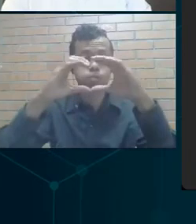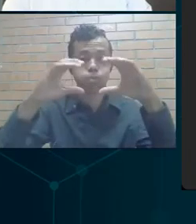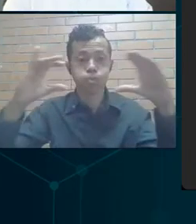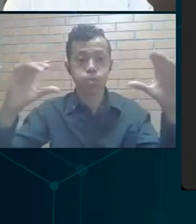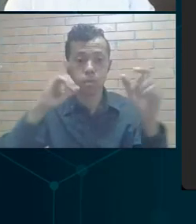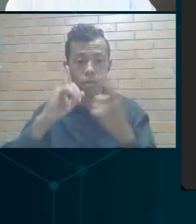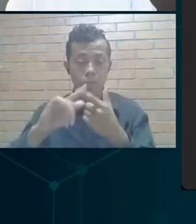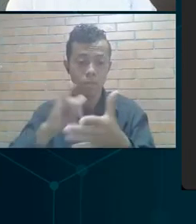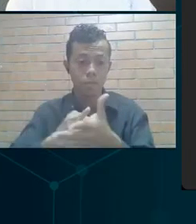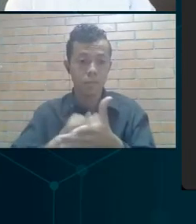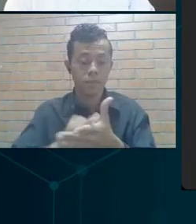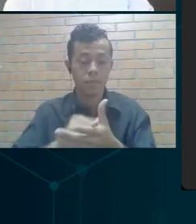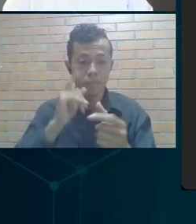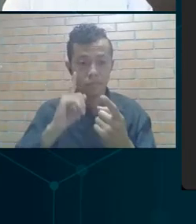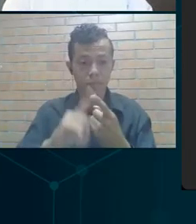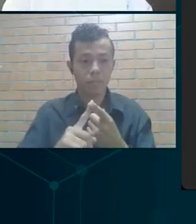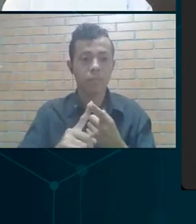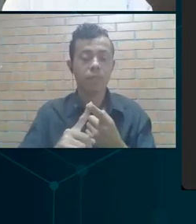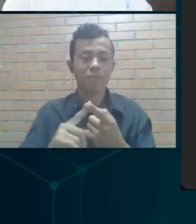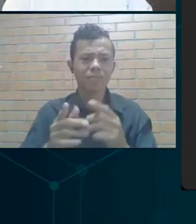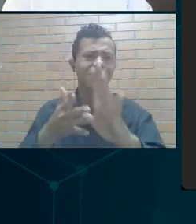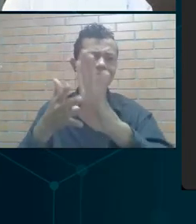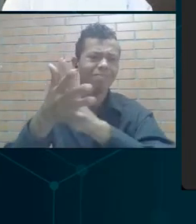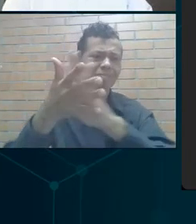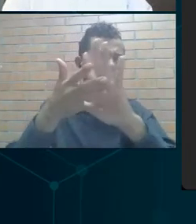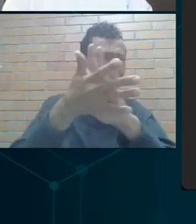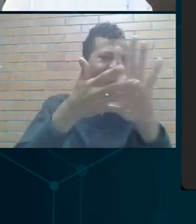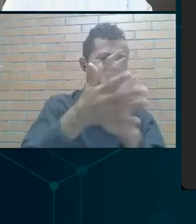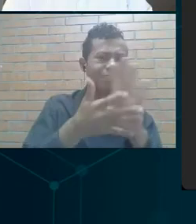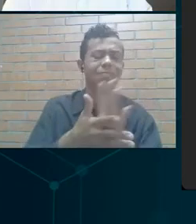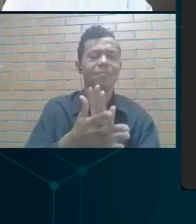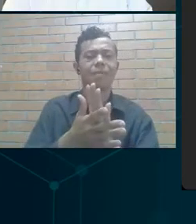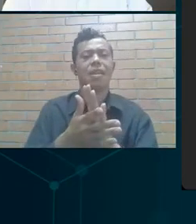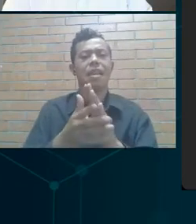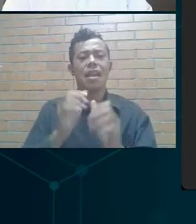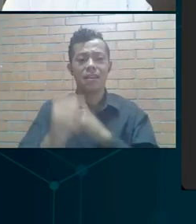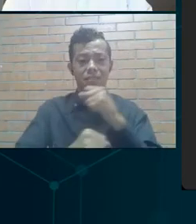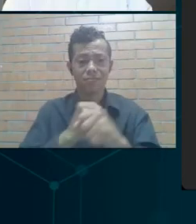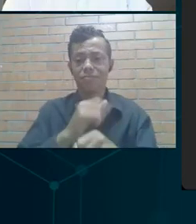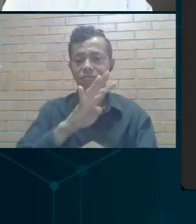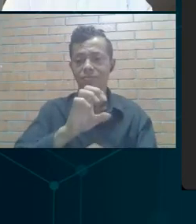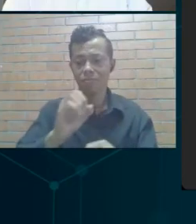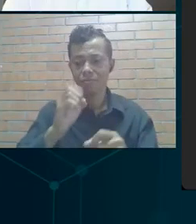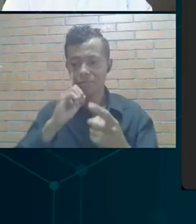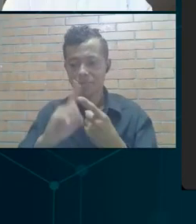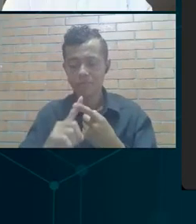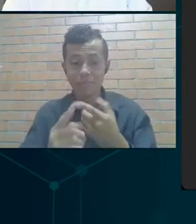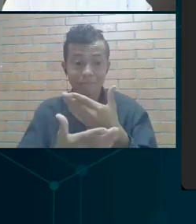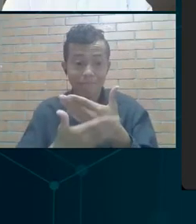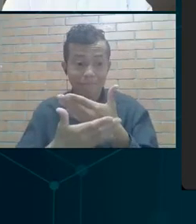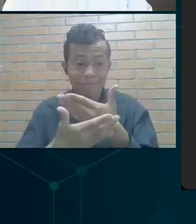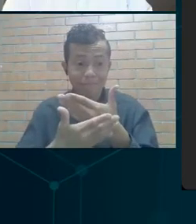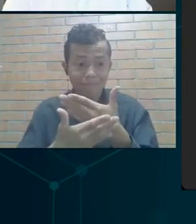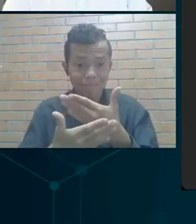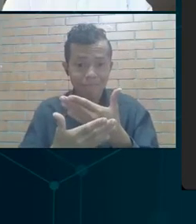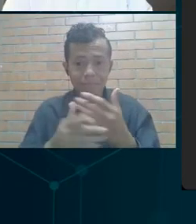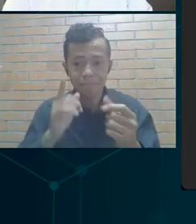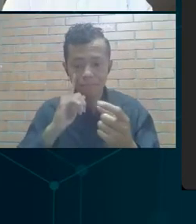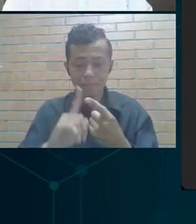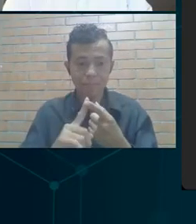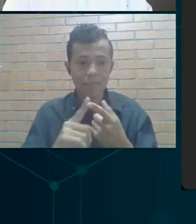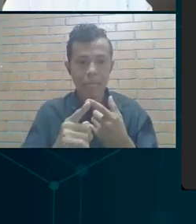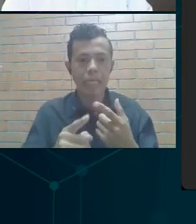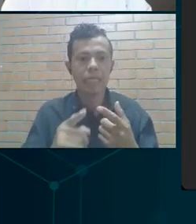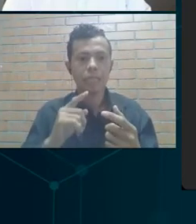of the 90s, we had the browser. And as Abel is pointing out here, the browser is an amazing